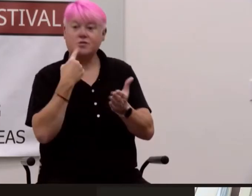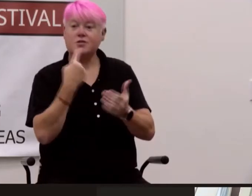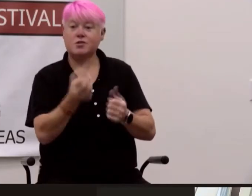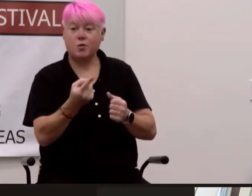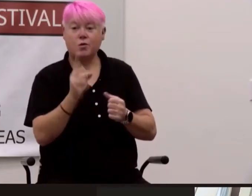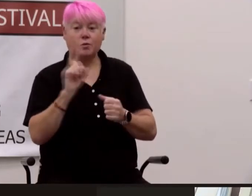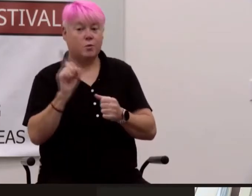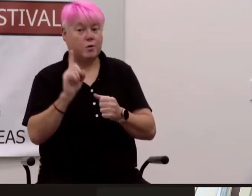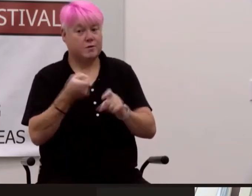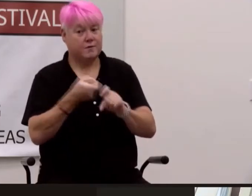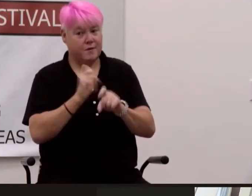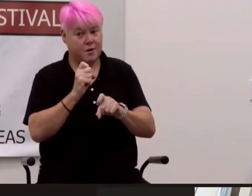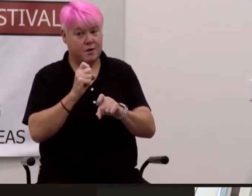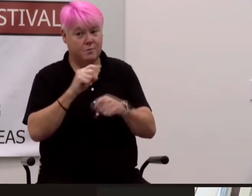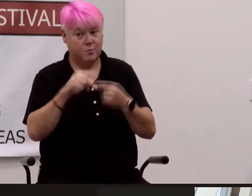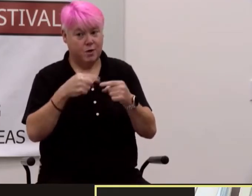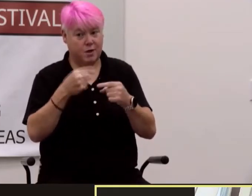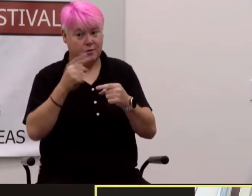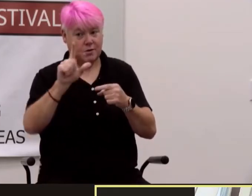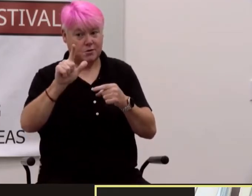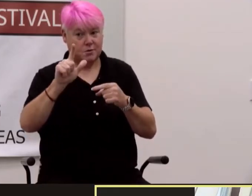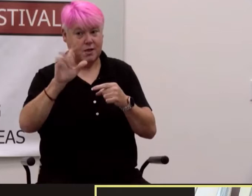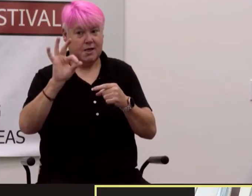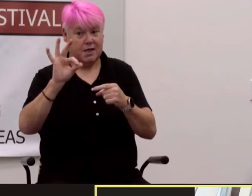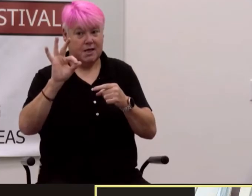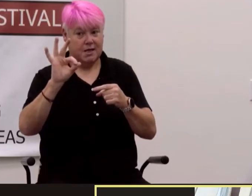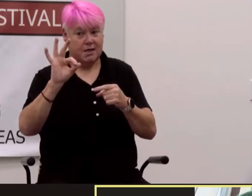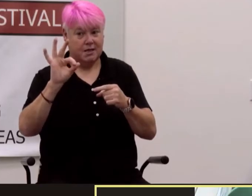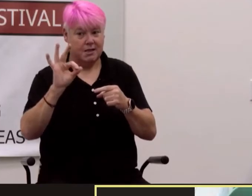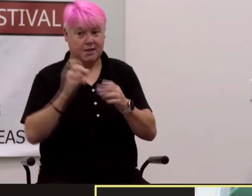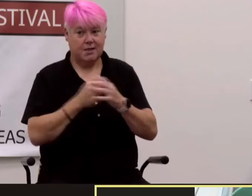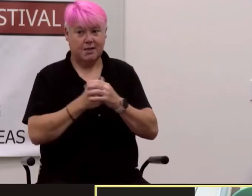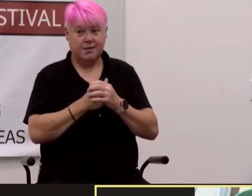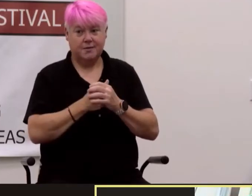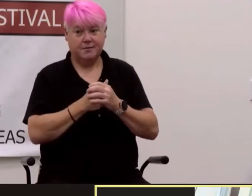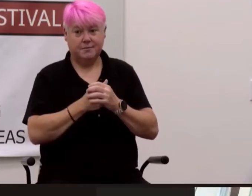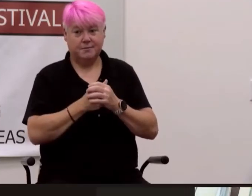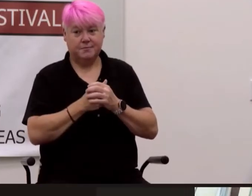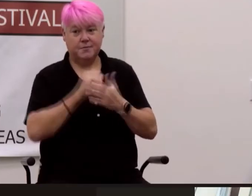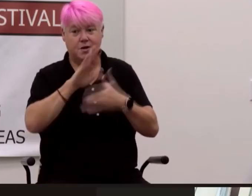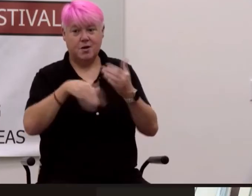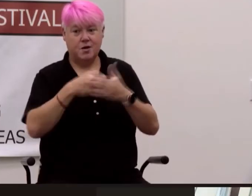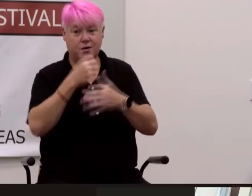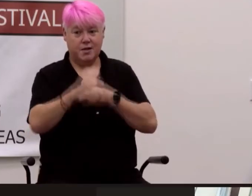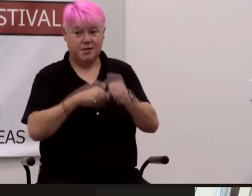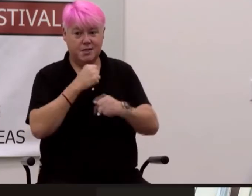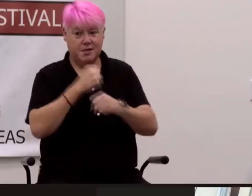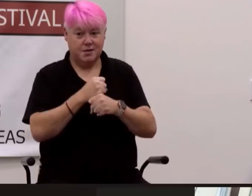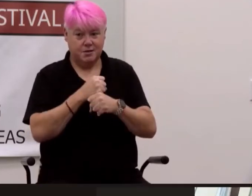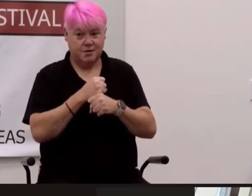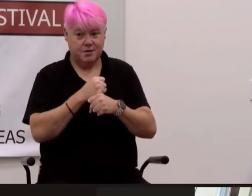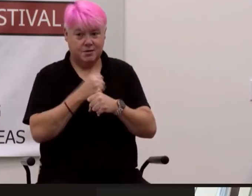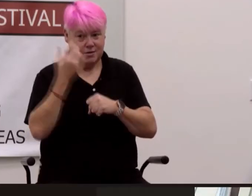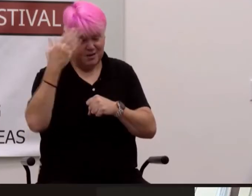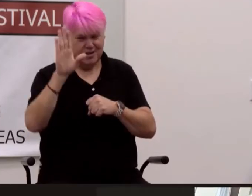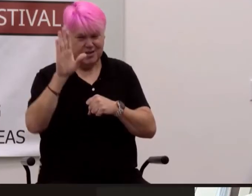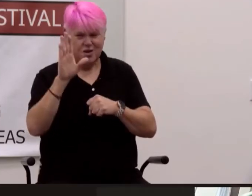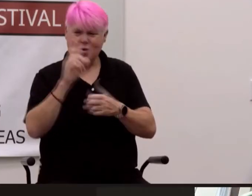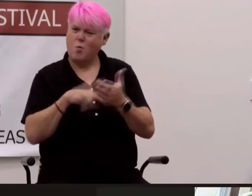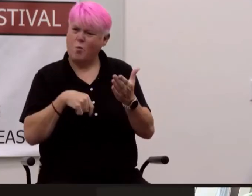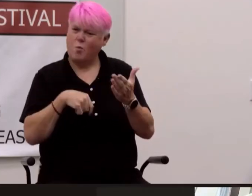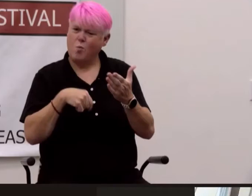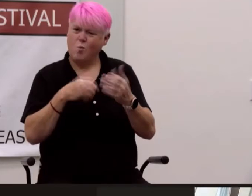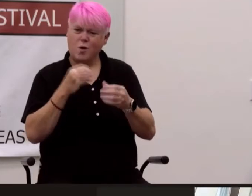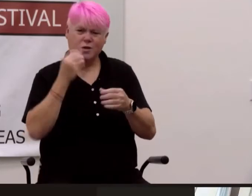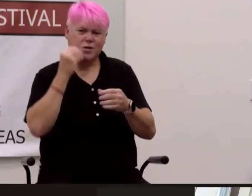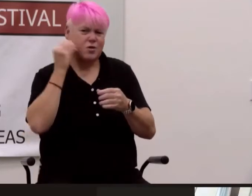when he was 29. So, you know, all these years you didn't know what your home nation was, who